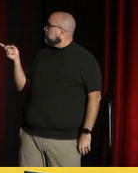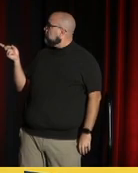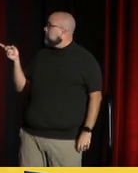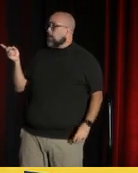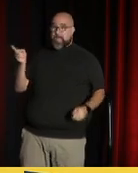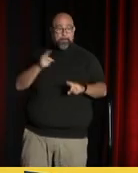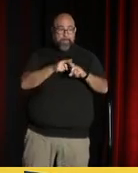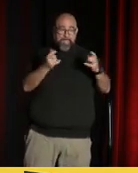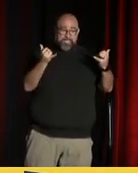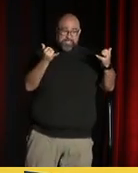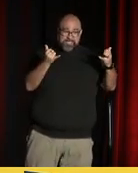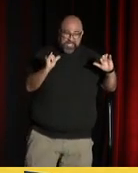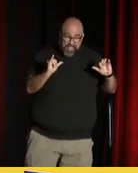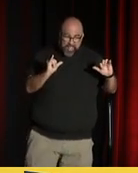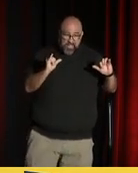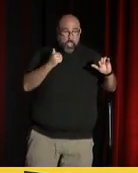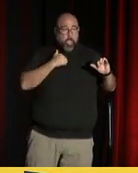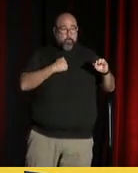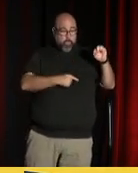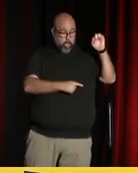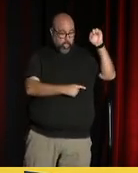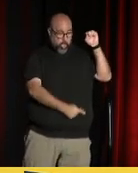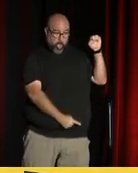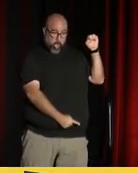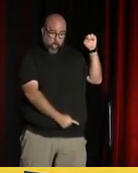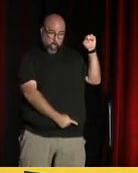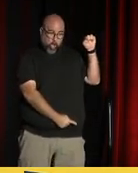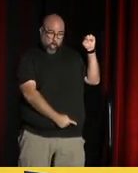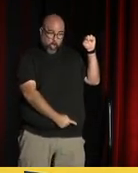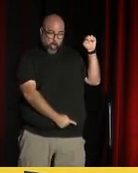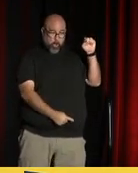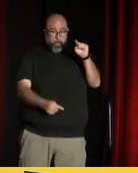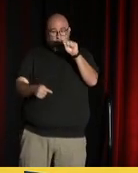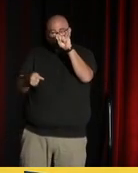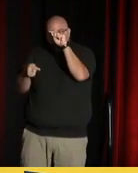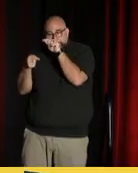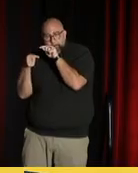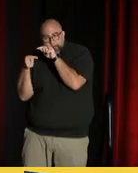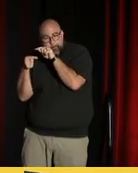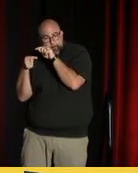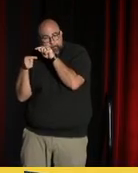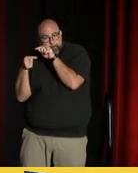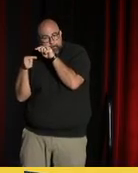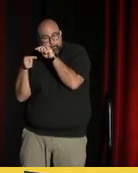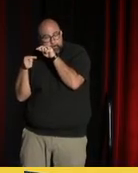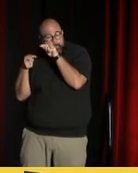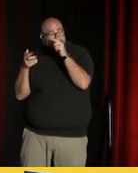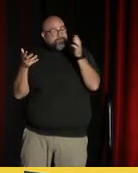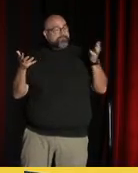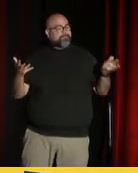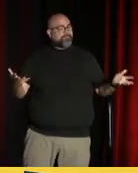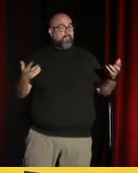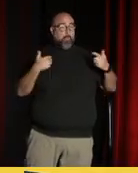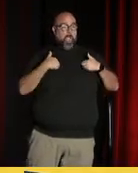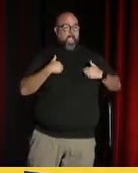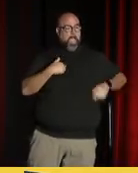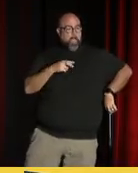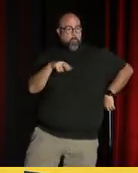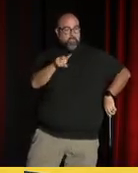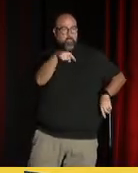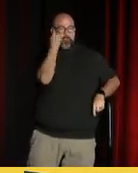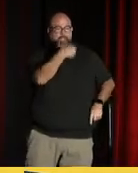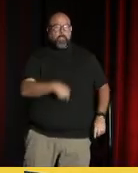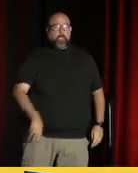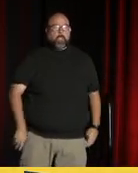But you still have a long string on this side and a little short string over here. Now, I am watching your